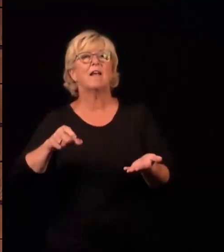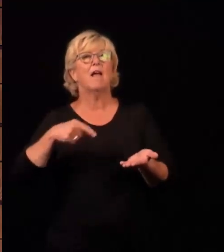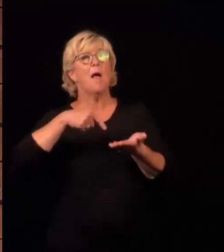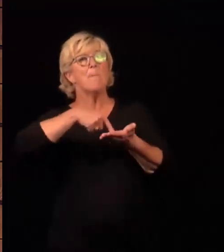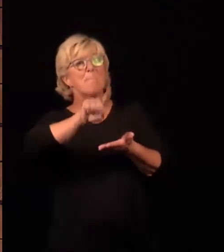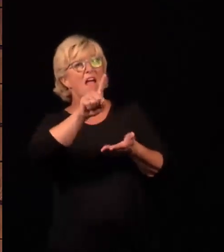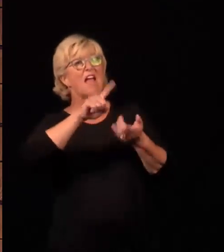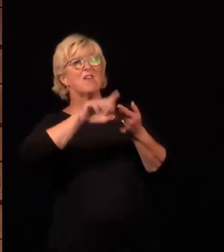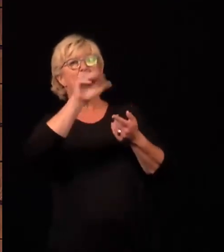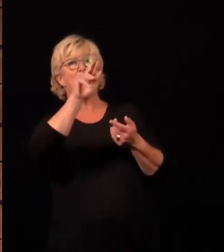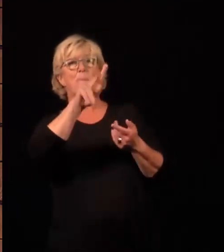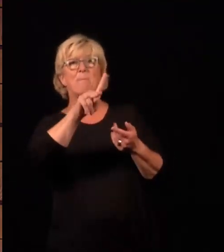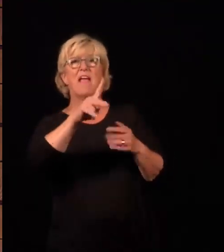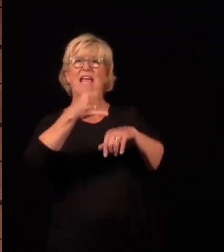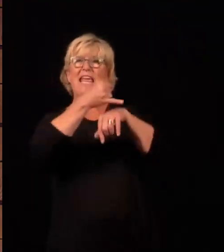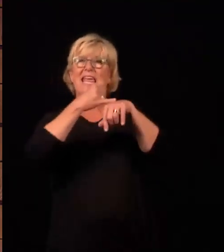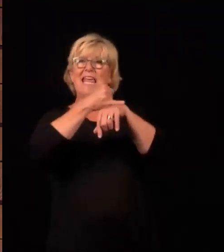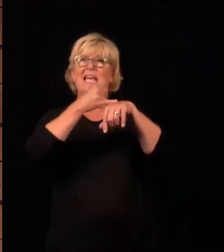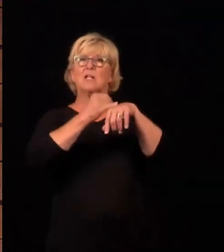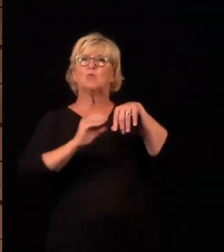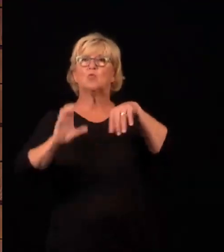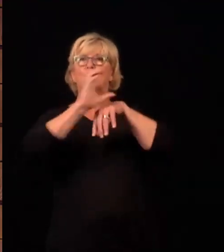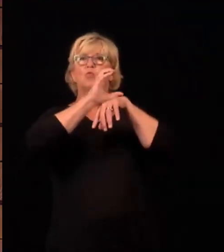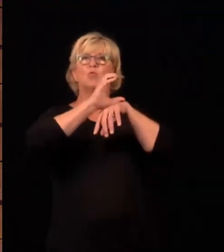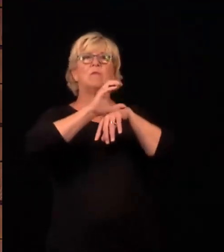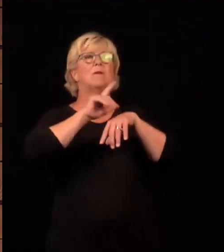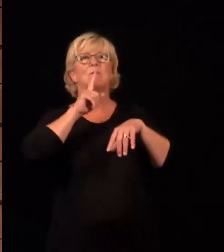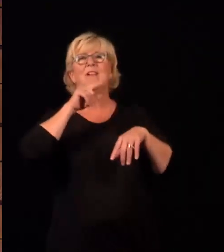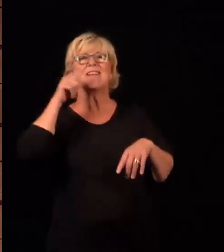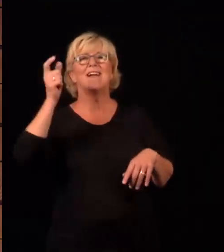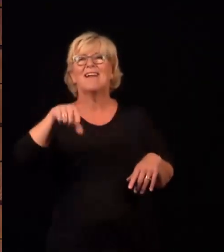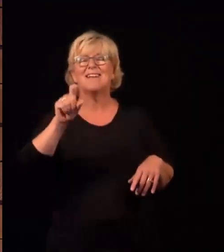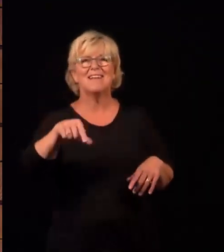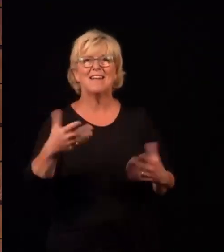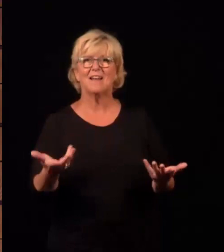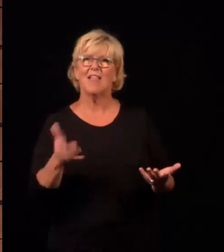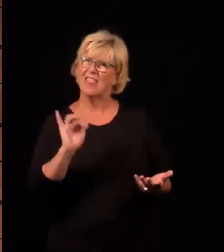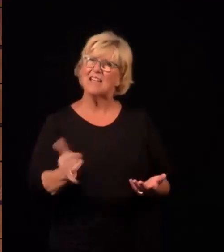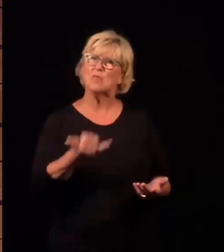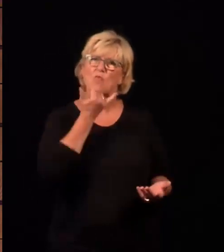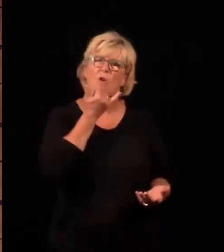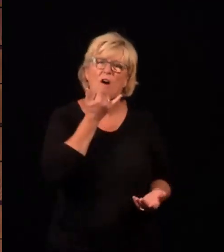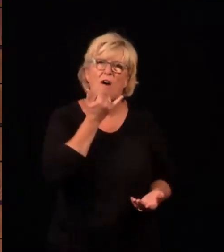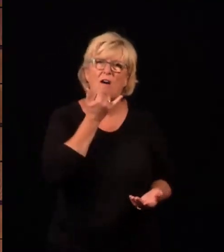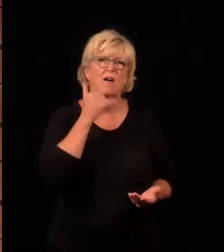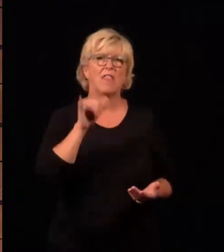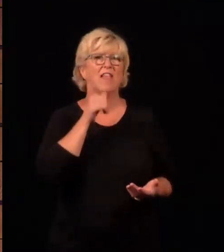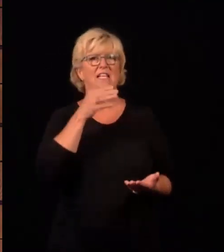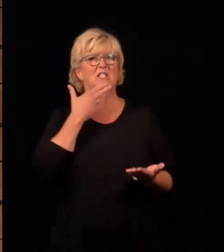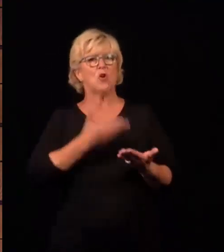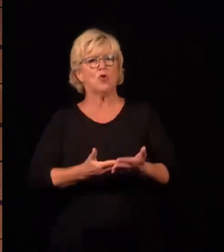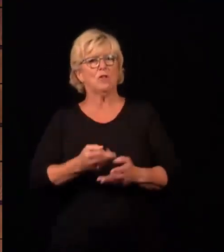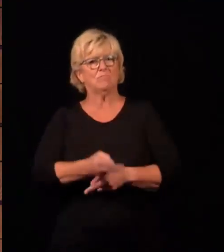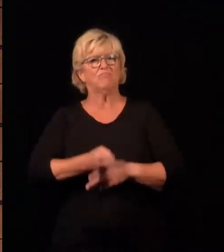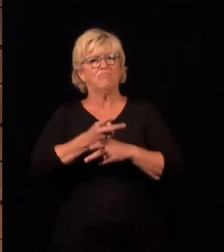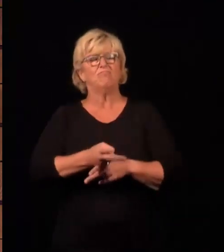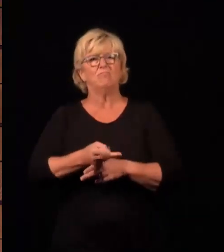bank finance charges on stuff that are not necessities. That's wrong because it's not good